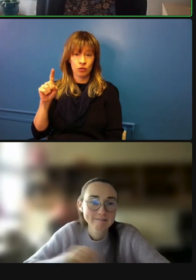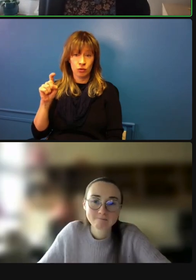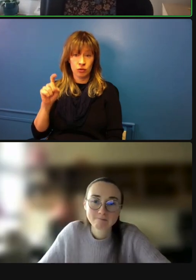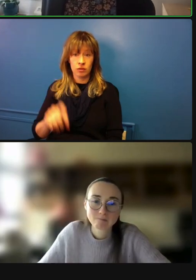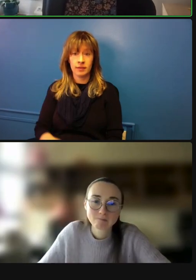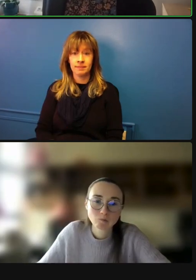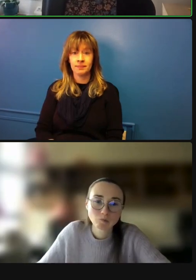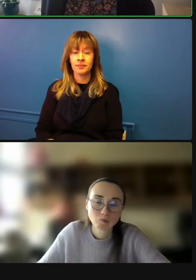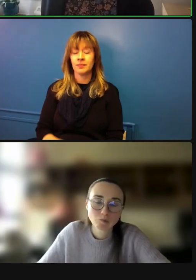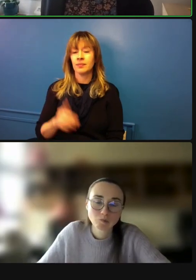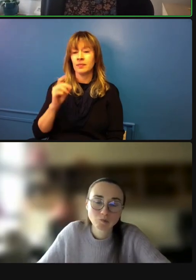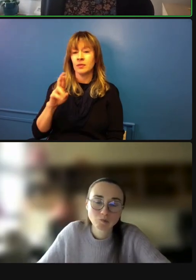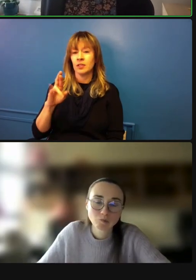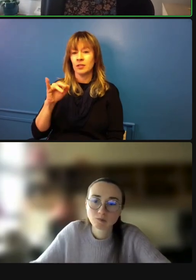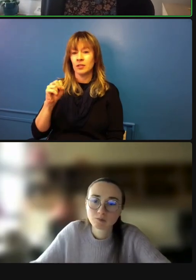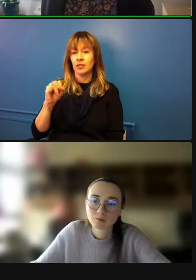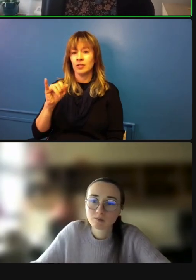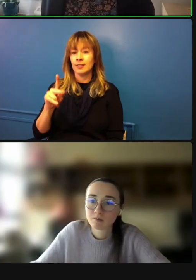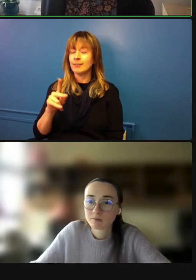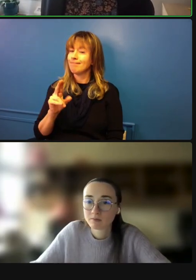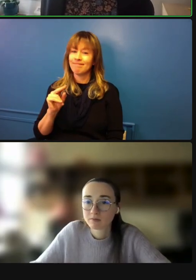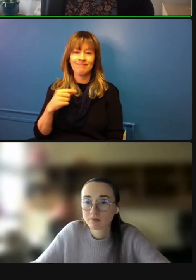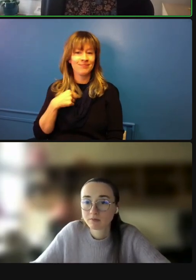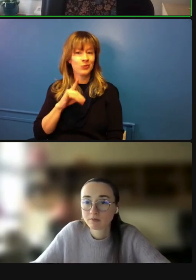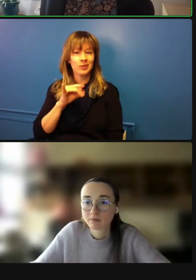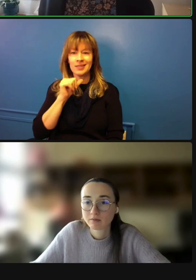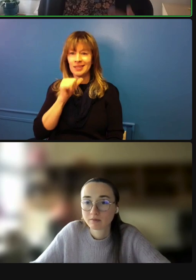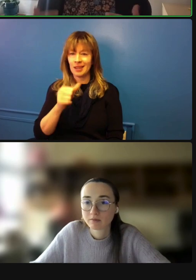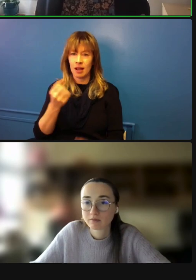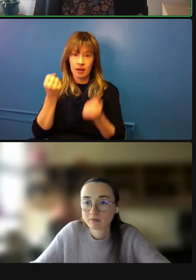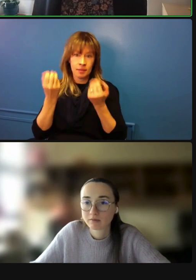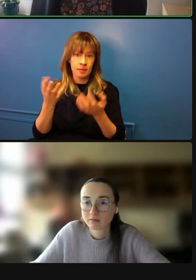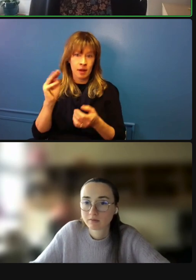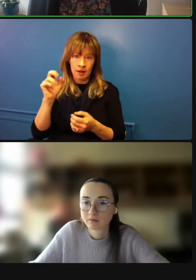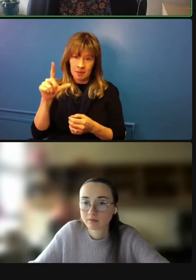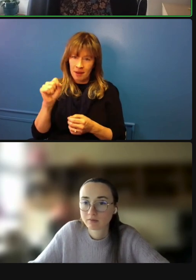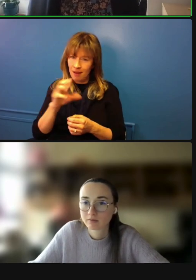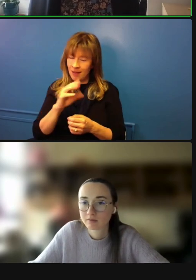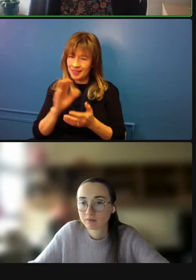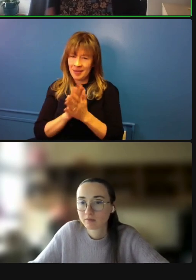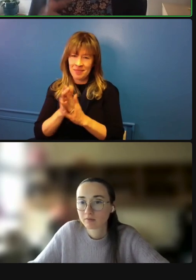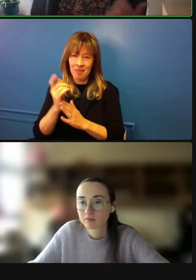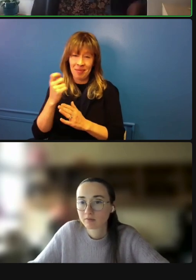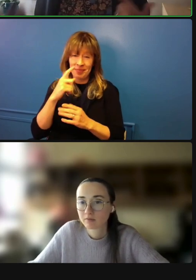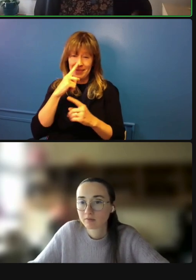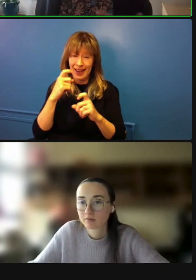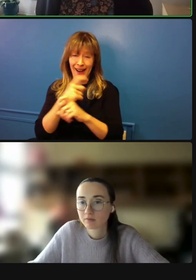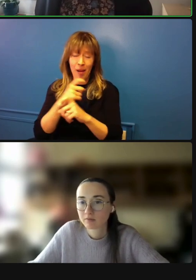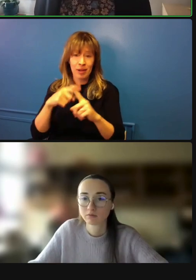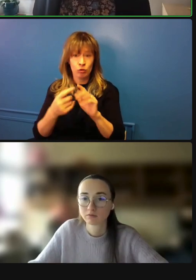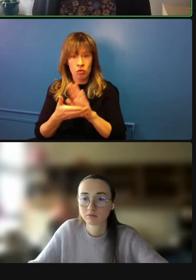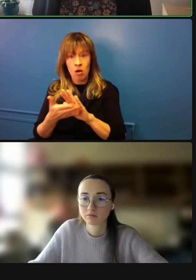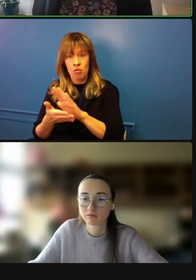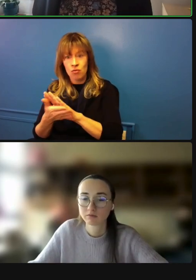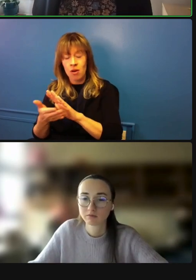We did not. There were a lot of models, and it gets a little complicated to keep running